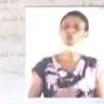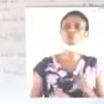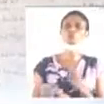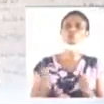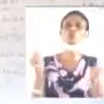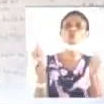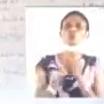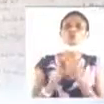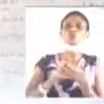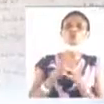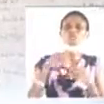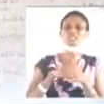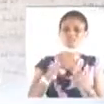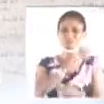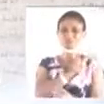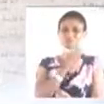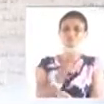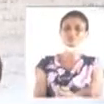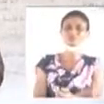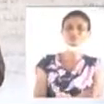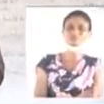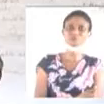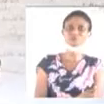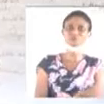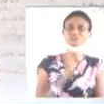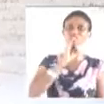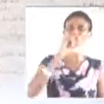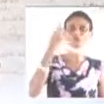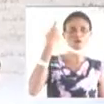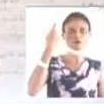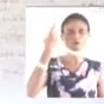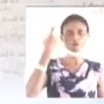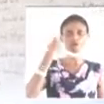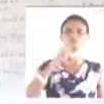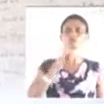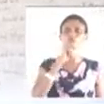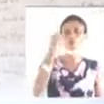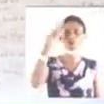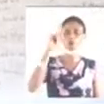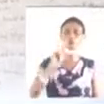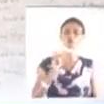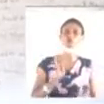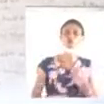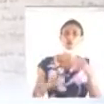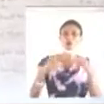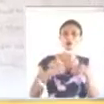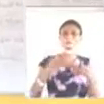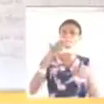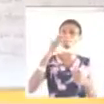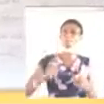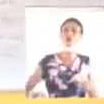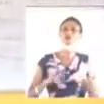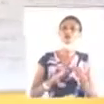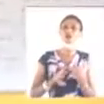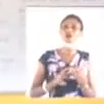preventive measures against drug abuse. And we said, firstly, access to